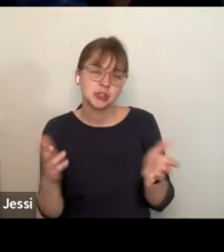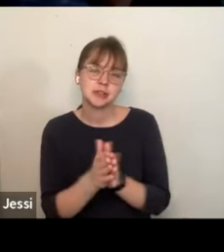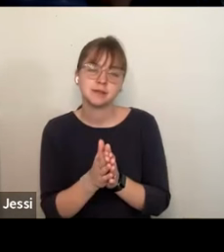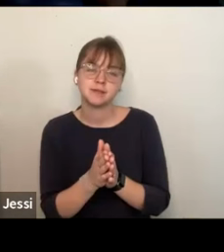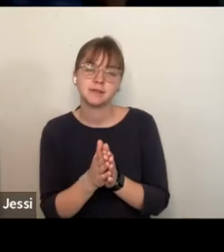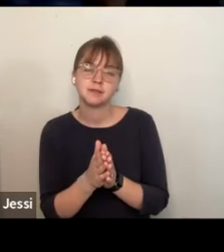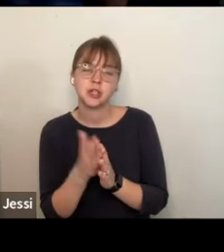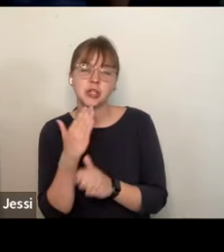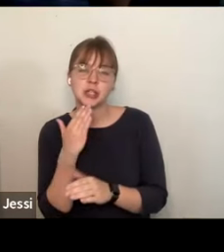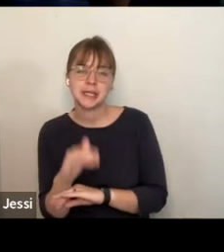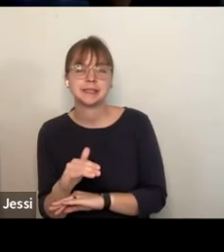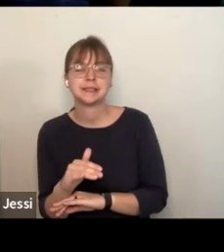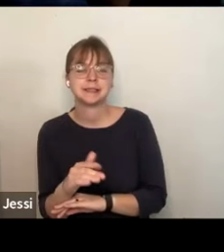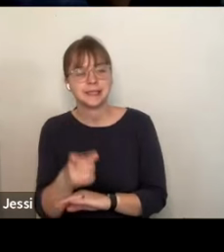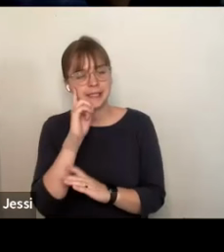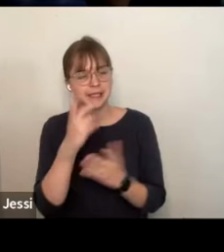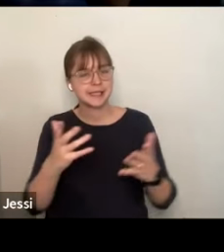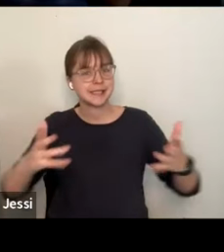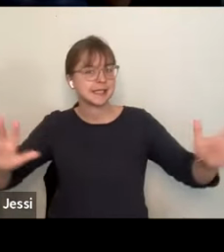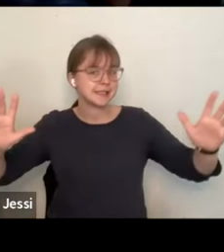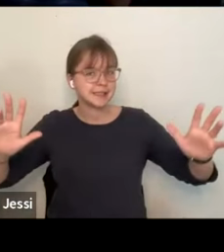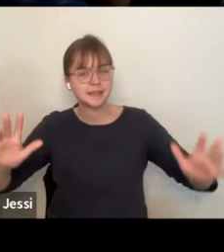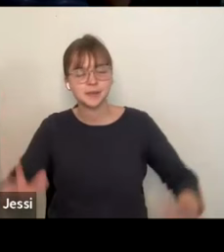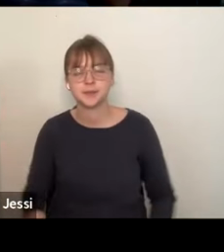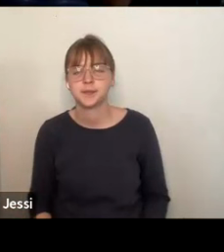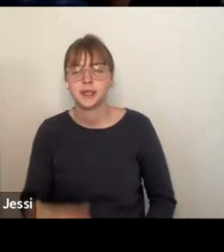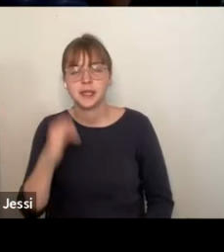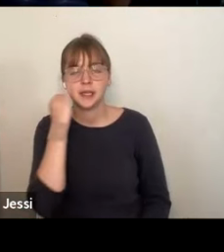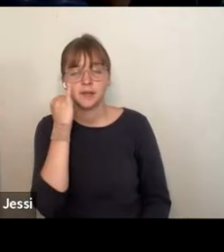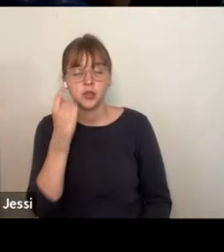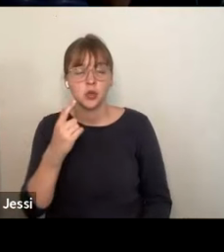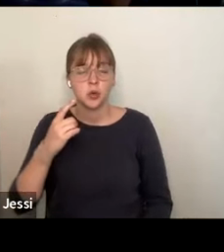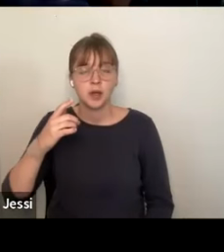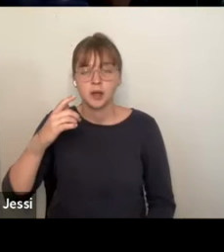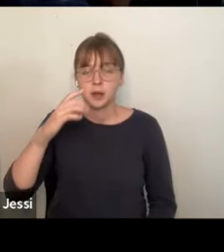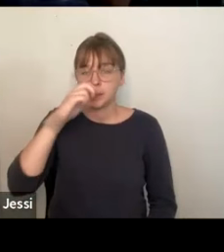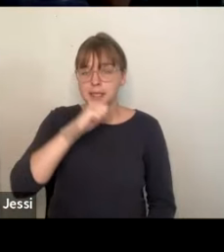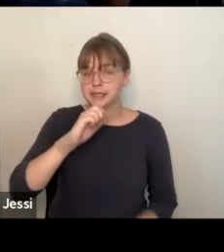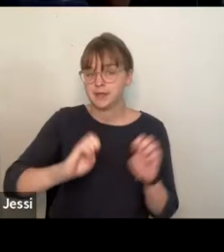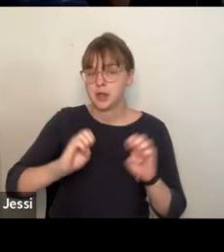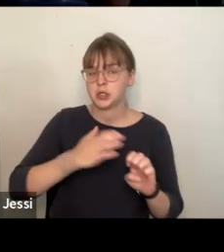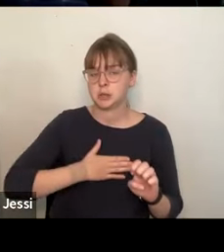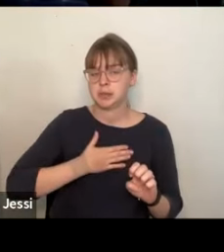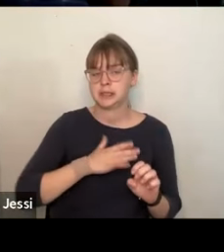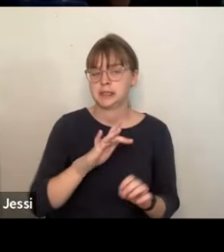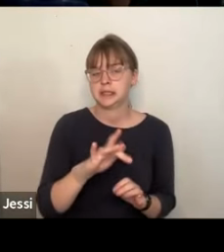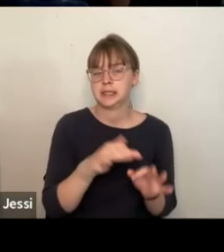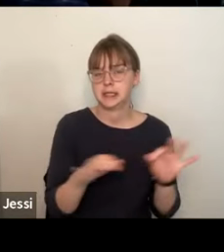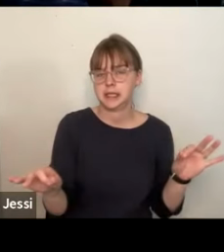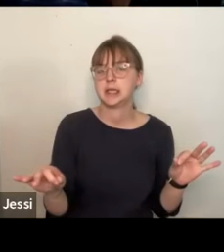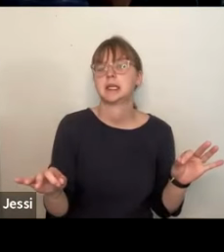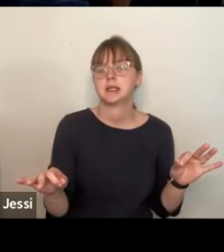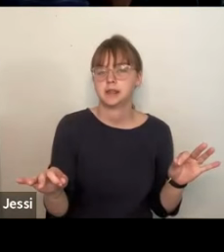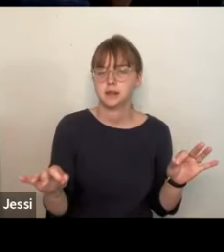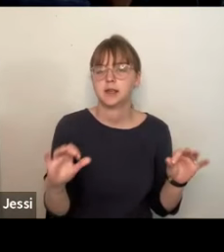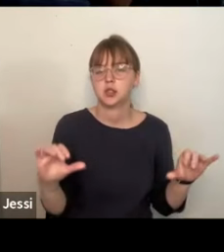anything more that I would want to communicate. Please do, if you haven't gotten to the evaluation, please click on the link.